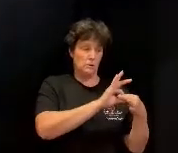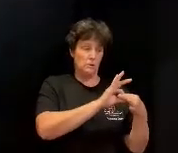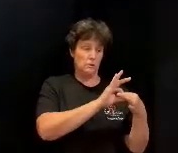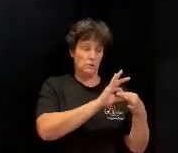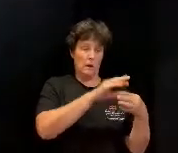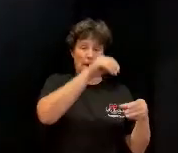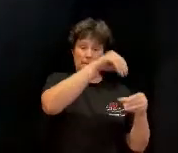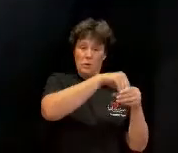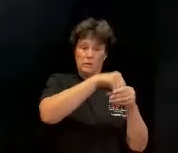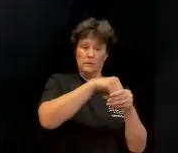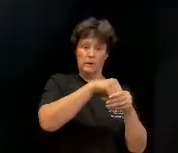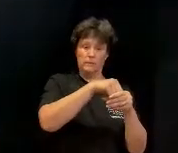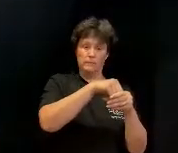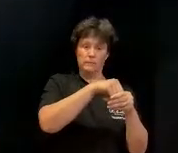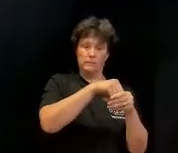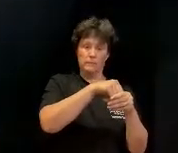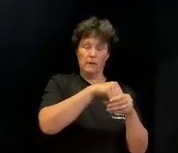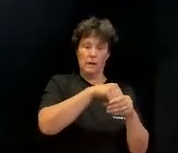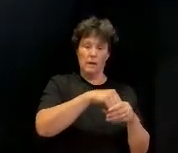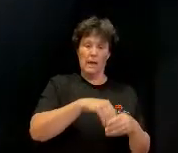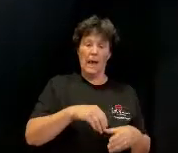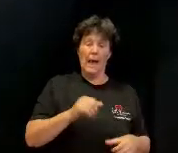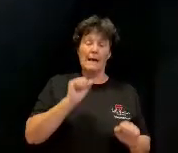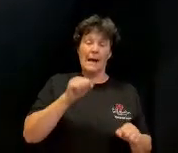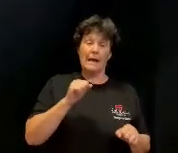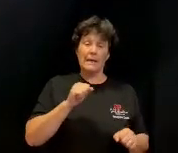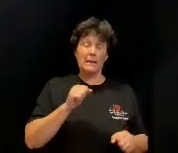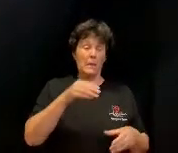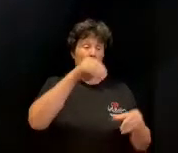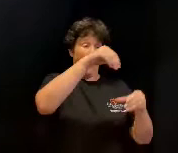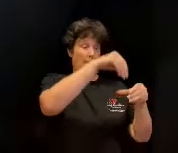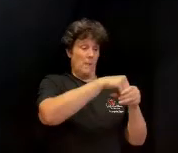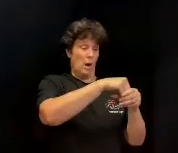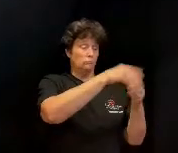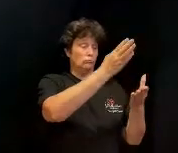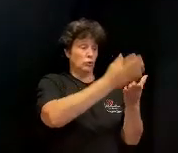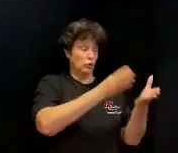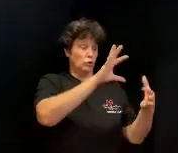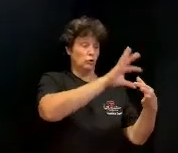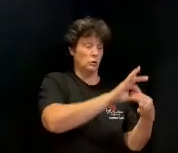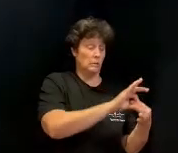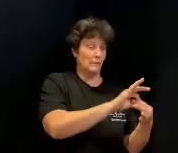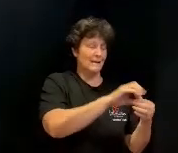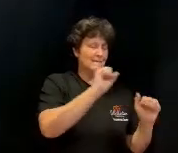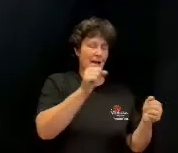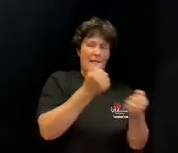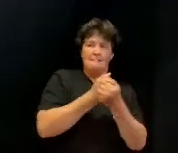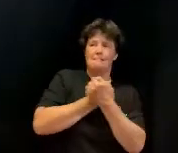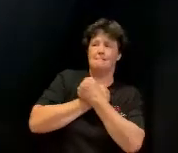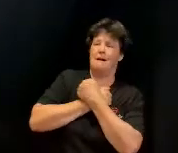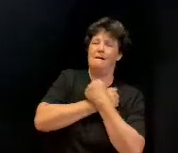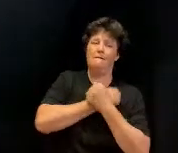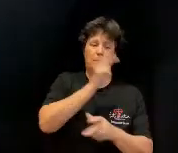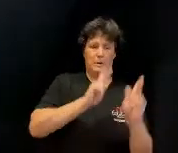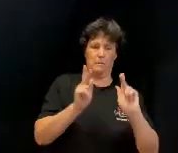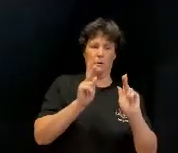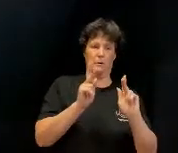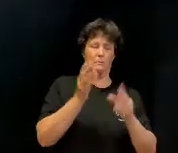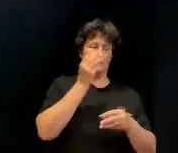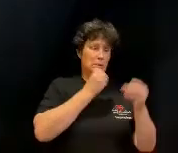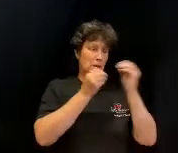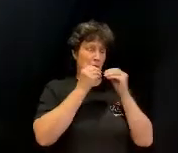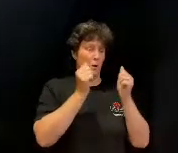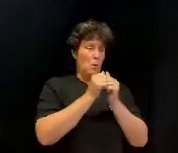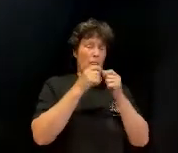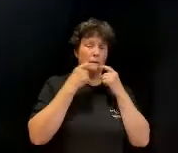participation. I can be a part of it. I can love people, right? I can have dinner with a sinner.